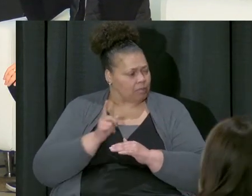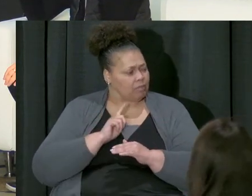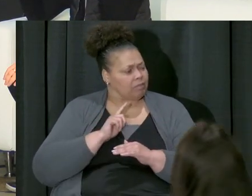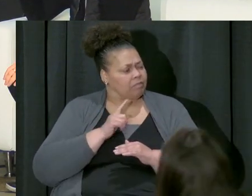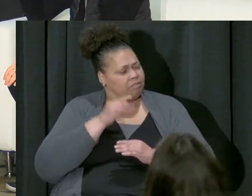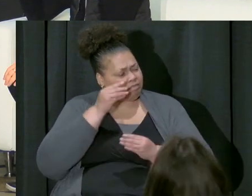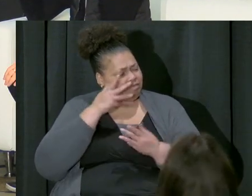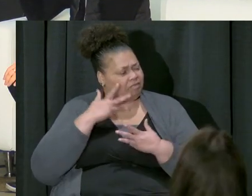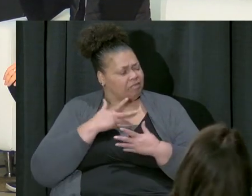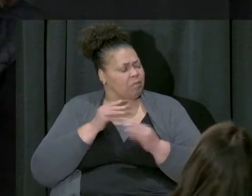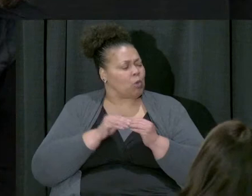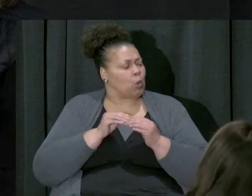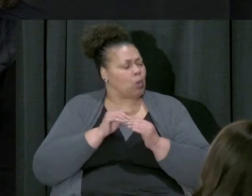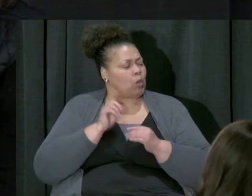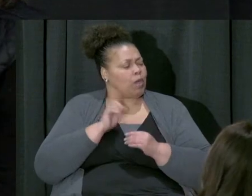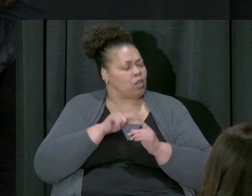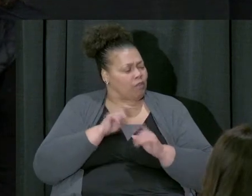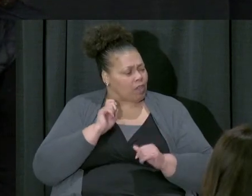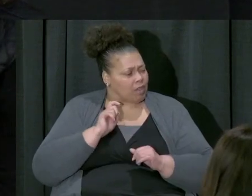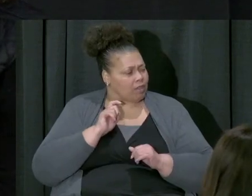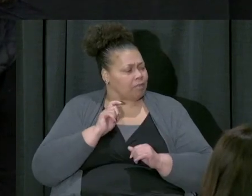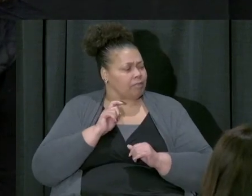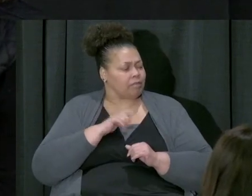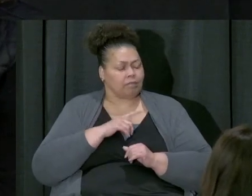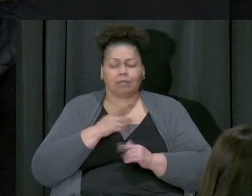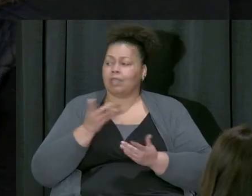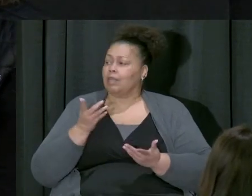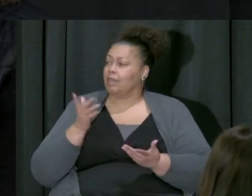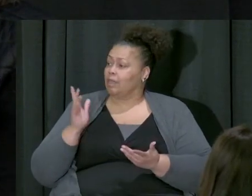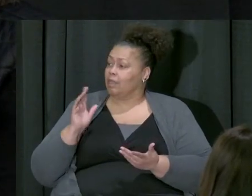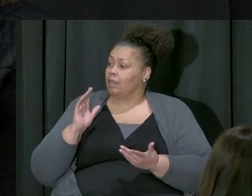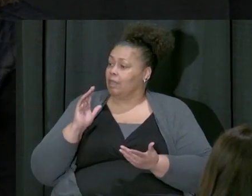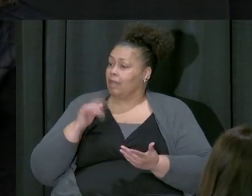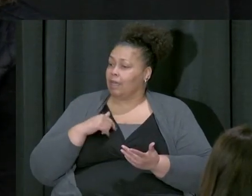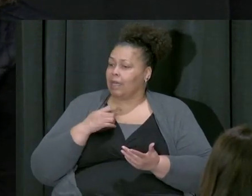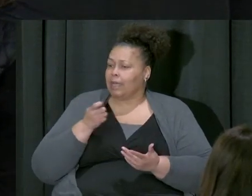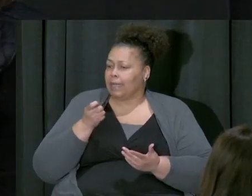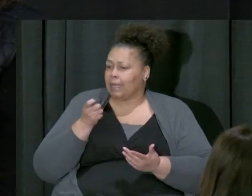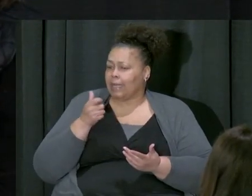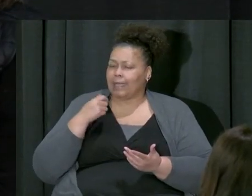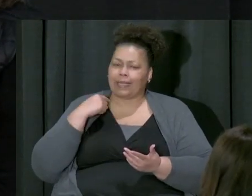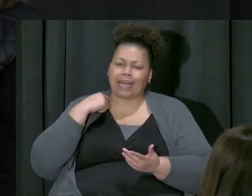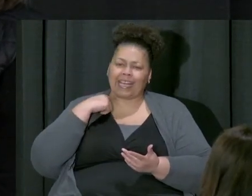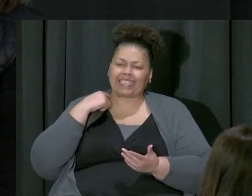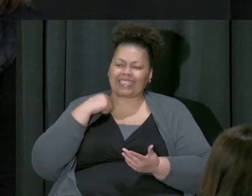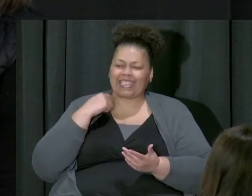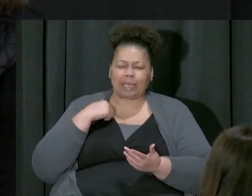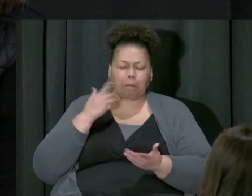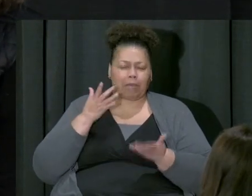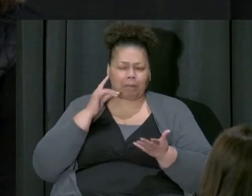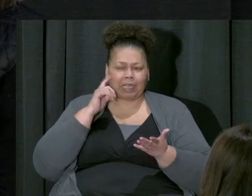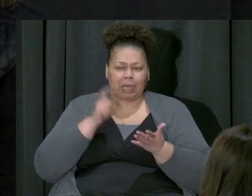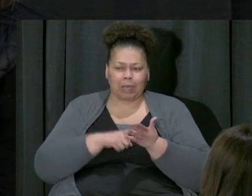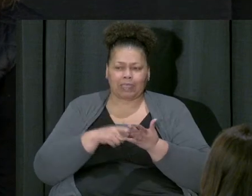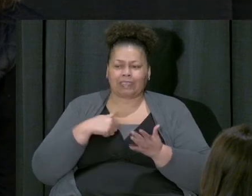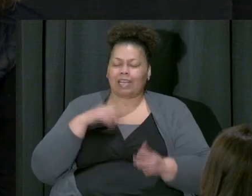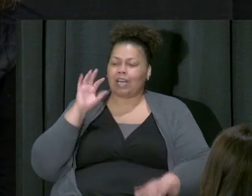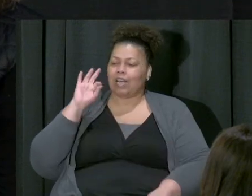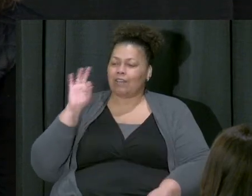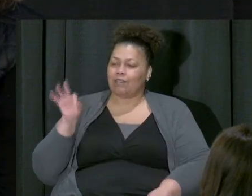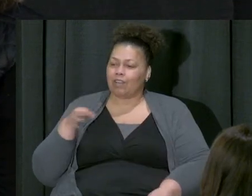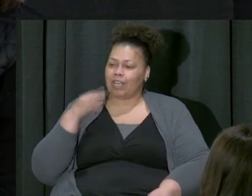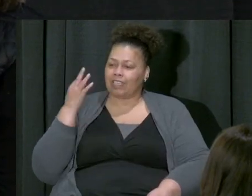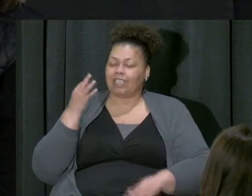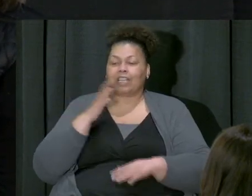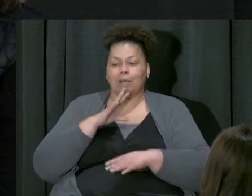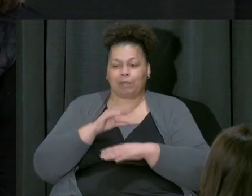are your offices and things? Well, you might have noticed a little accent when I'm speaking. I am from France, and so is the